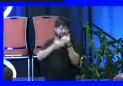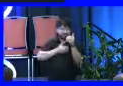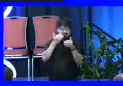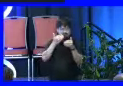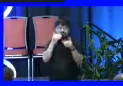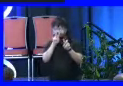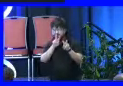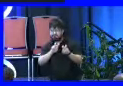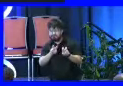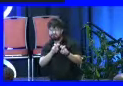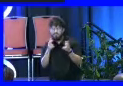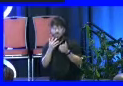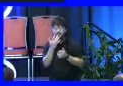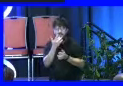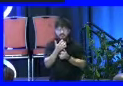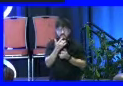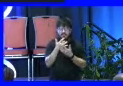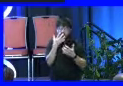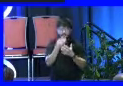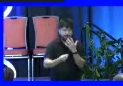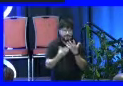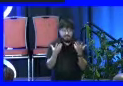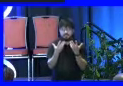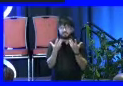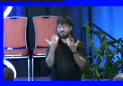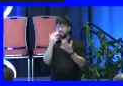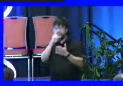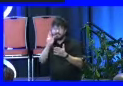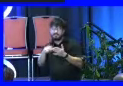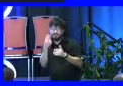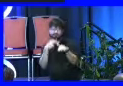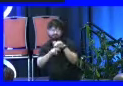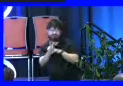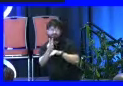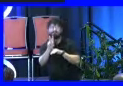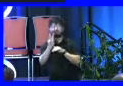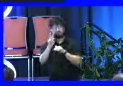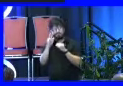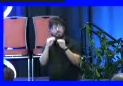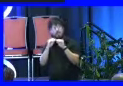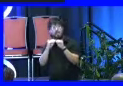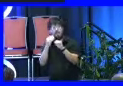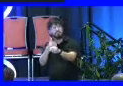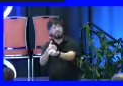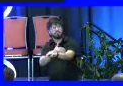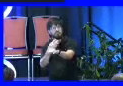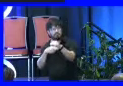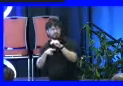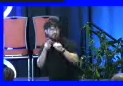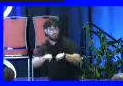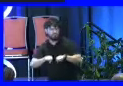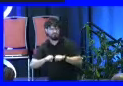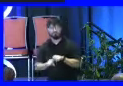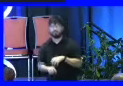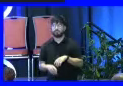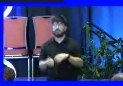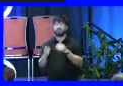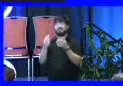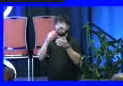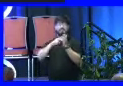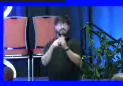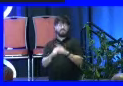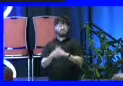what are the likely outcomes, and this really gets us into more predictive analytics. So we can start seeing